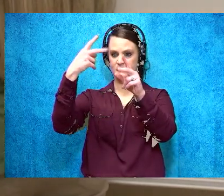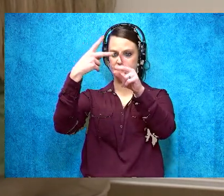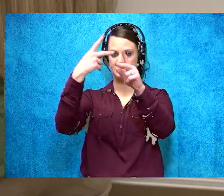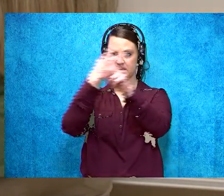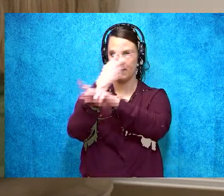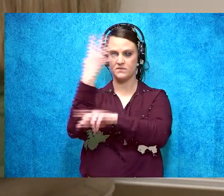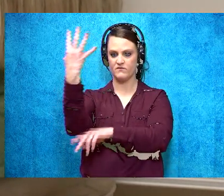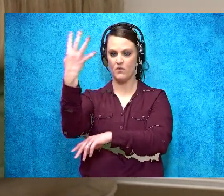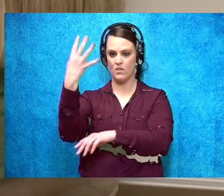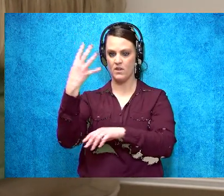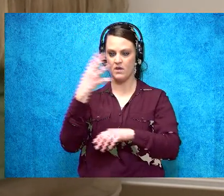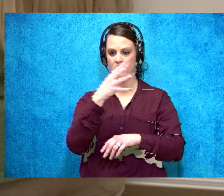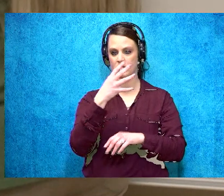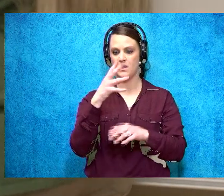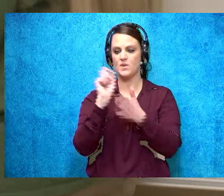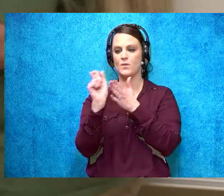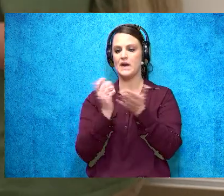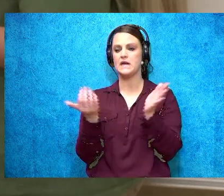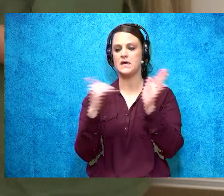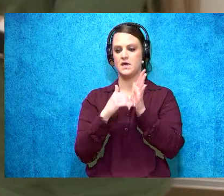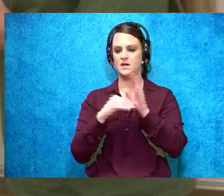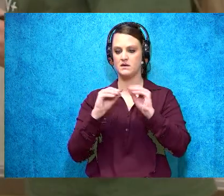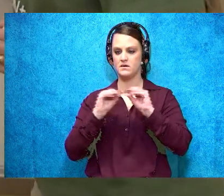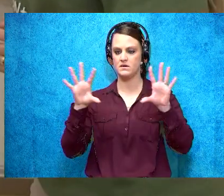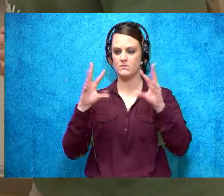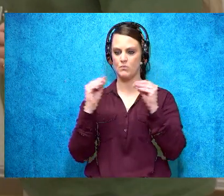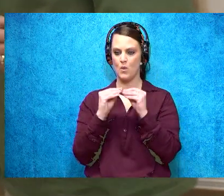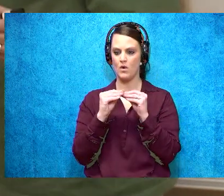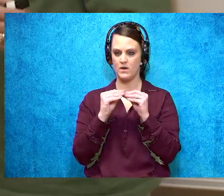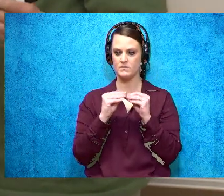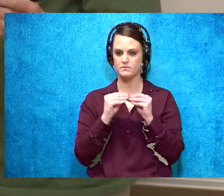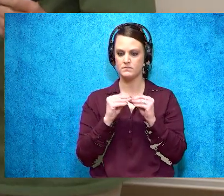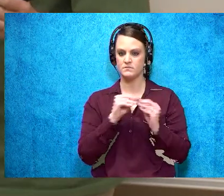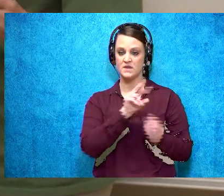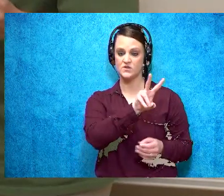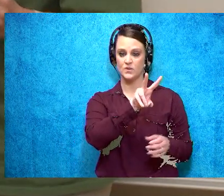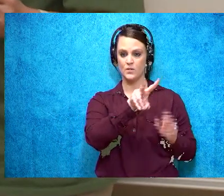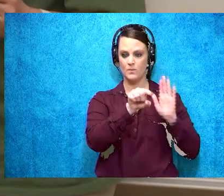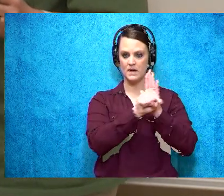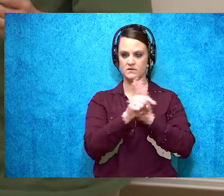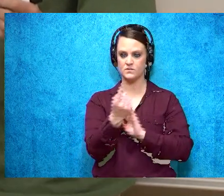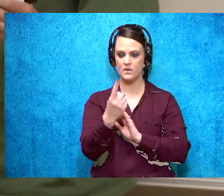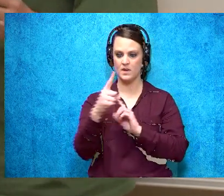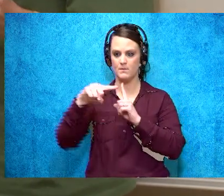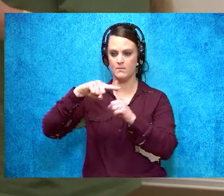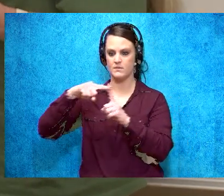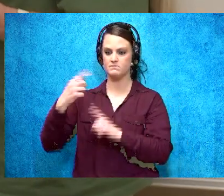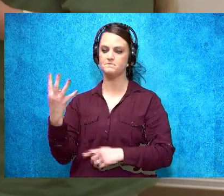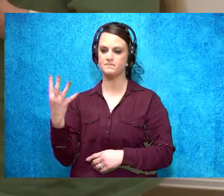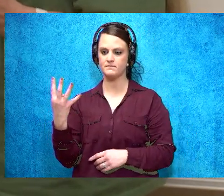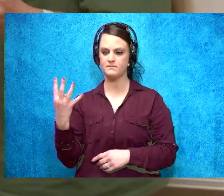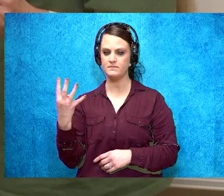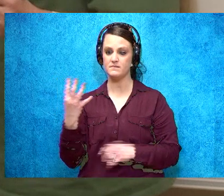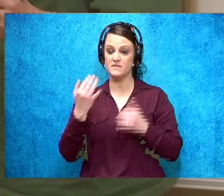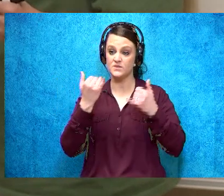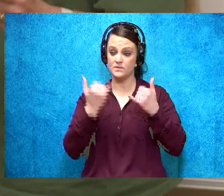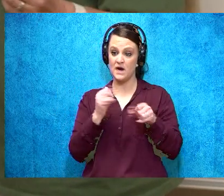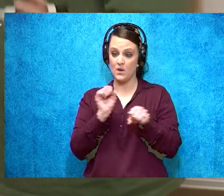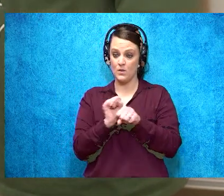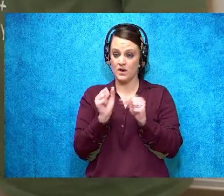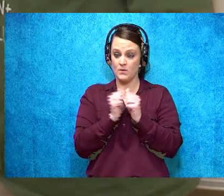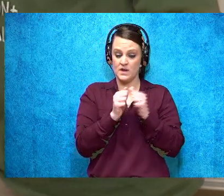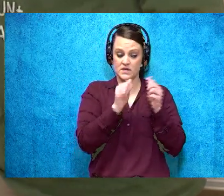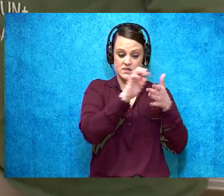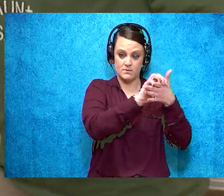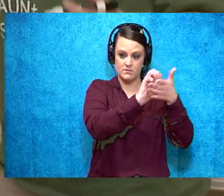1 plus 4. So now I'm looking at subtraction and addition.